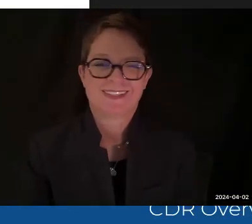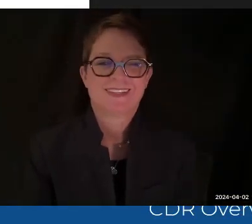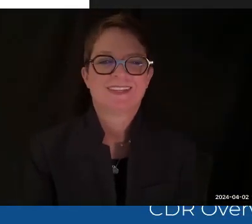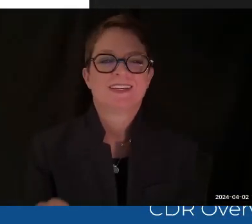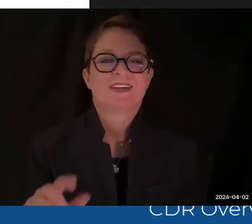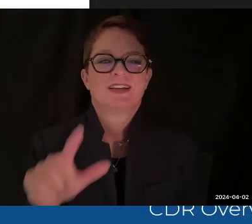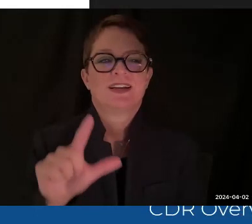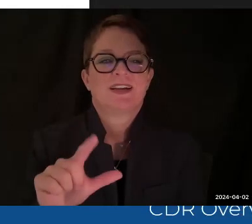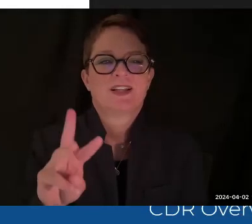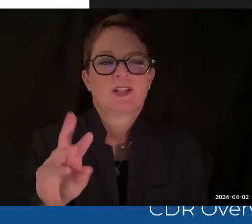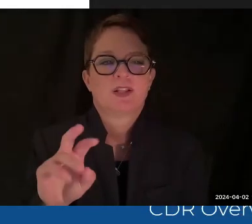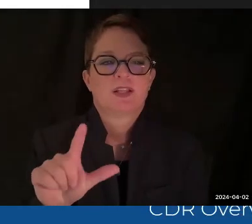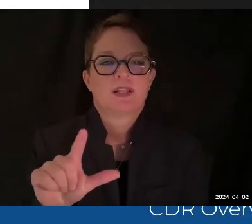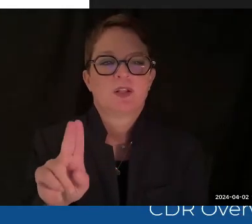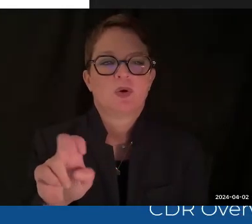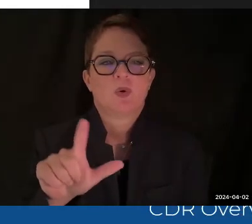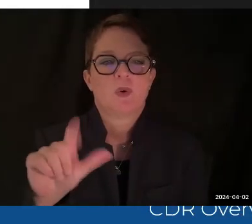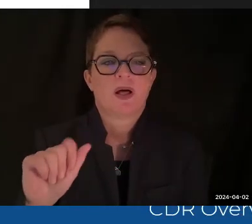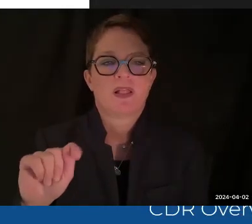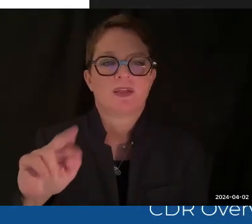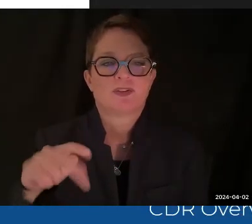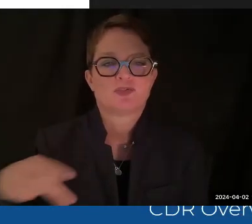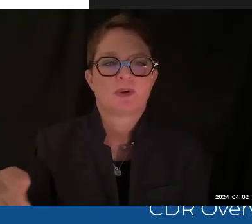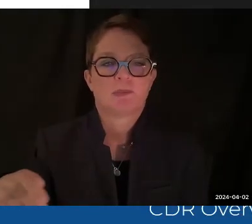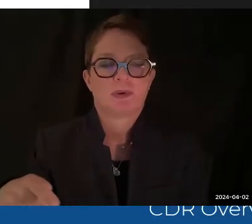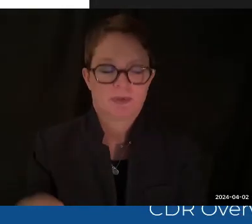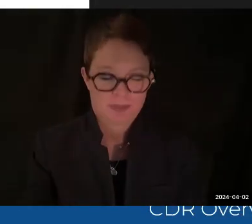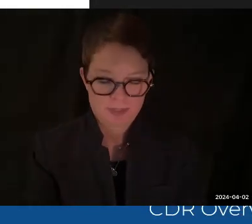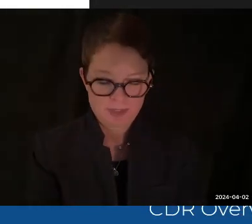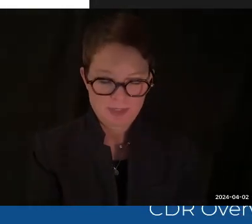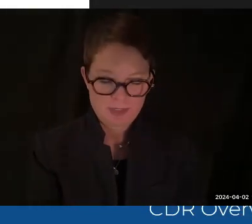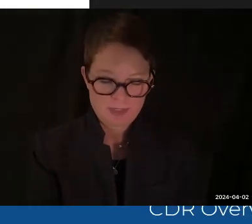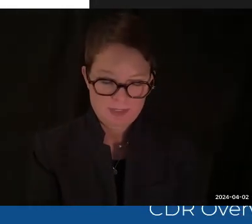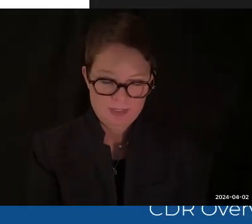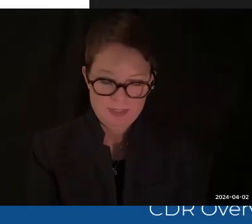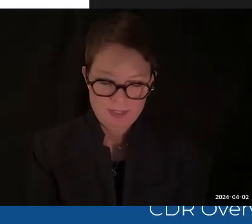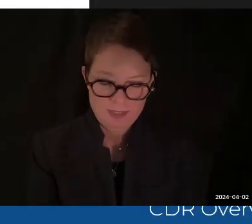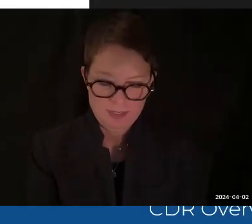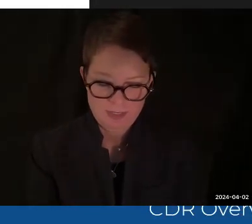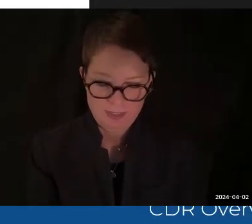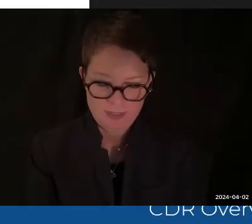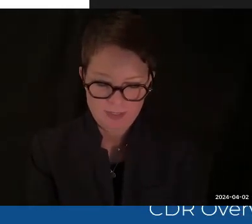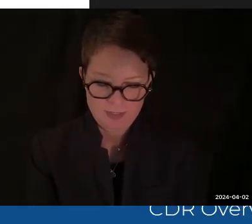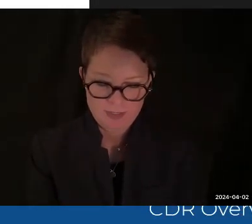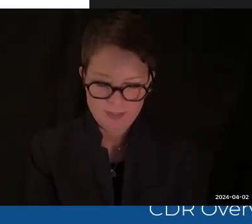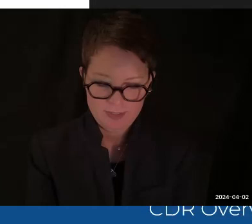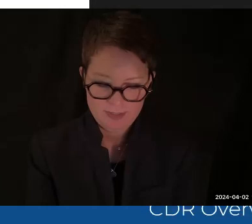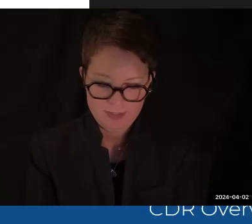Also not seeing Luella. We'll go to Ruth Kalinka.